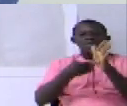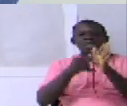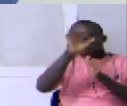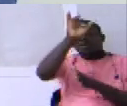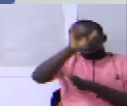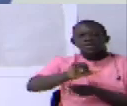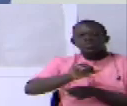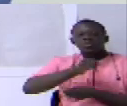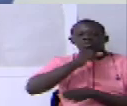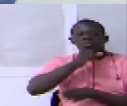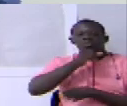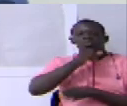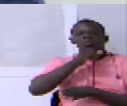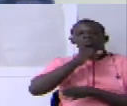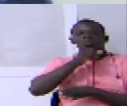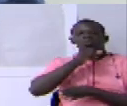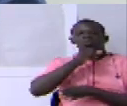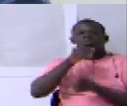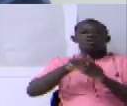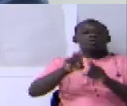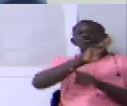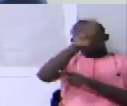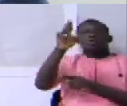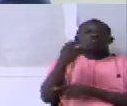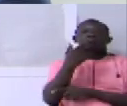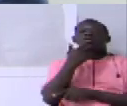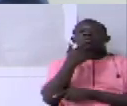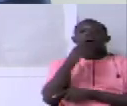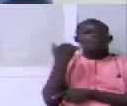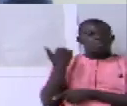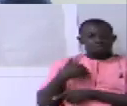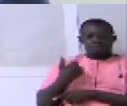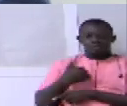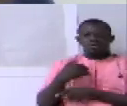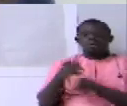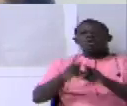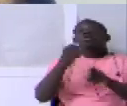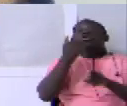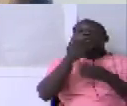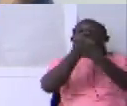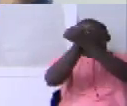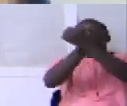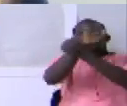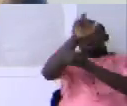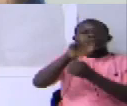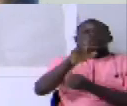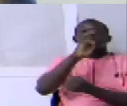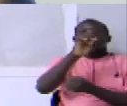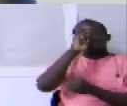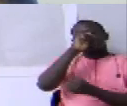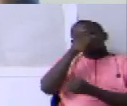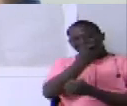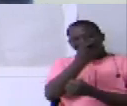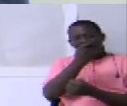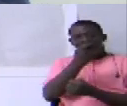mabang. The number of people, the number of prisoners who might have died of beriberi.